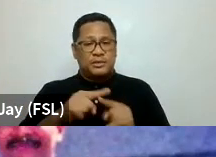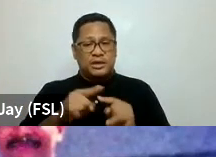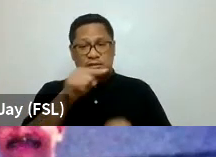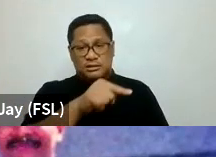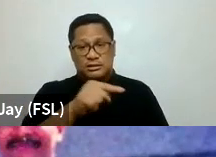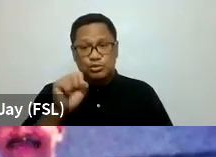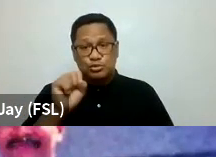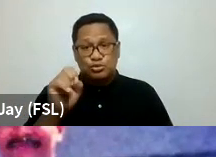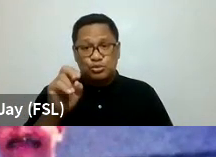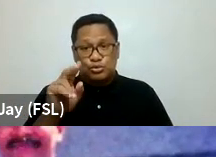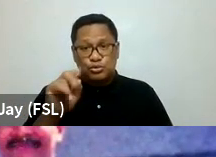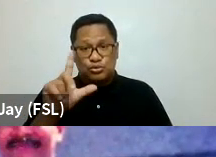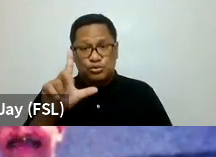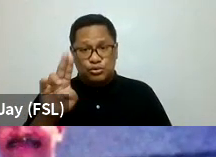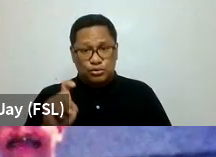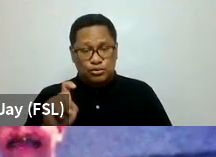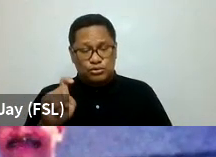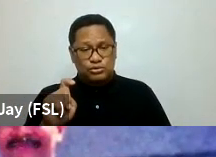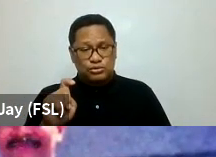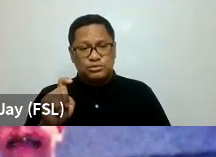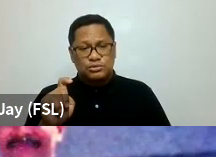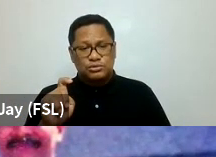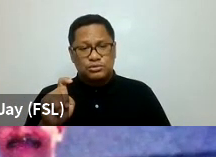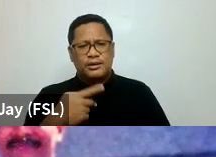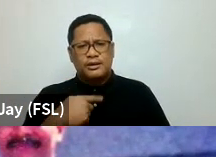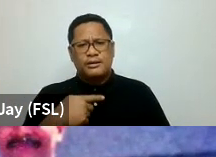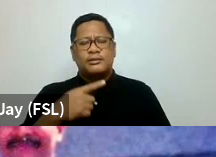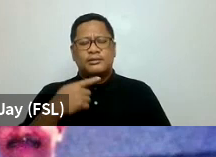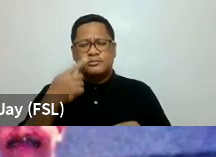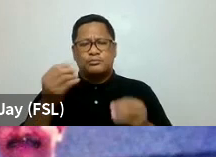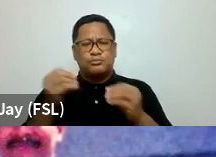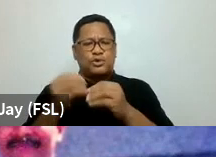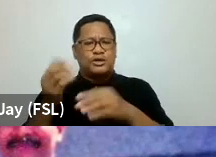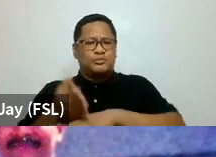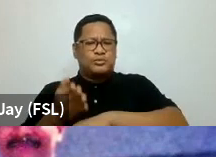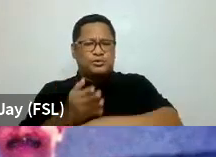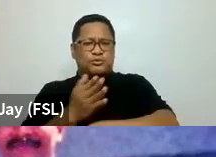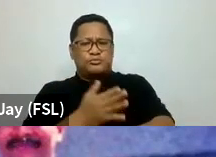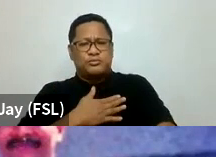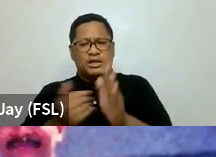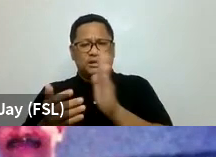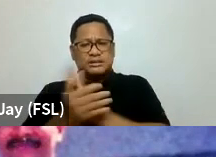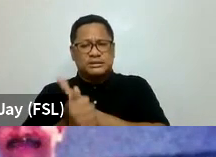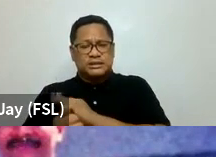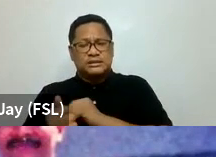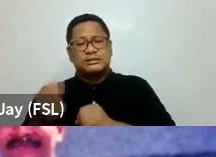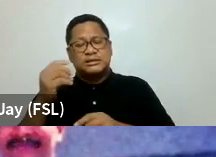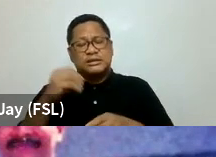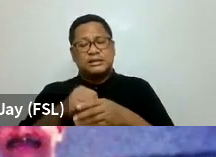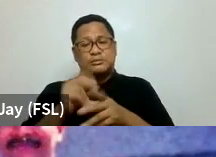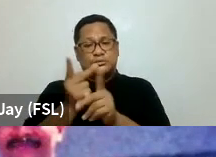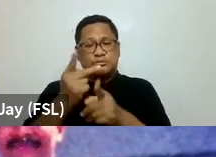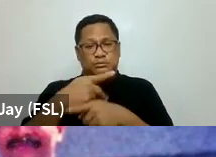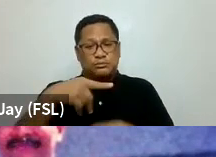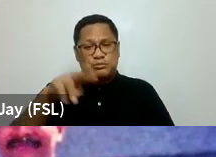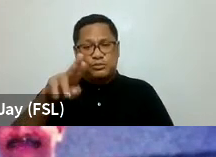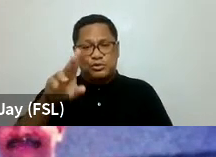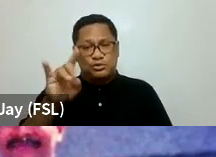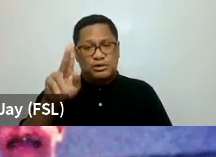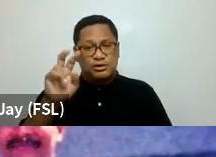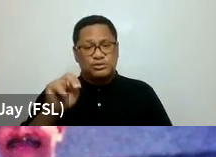I honed my skills in media production and in training. Again, the goal